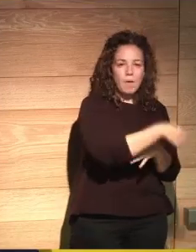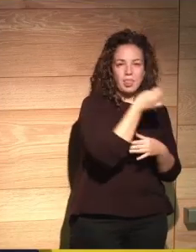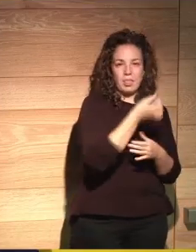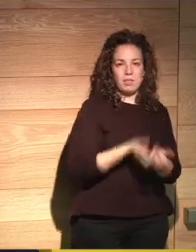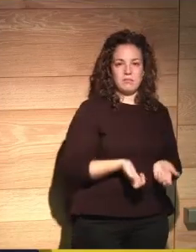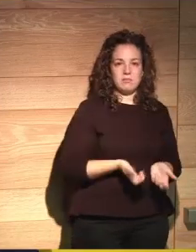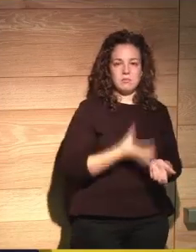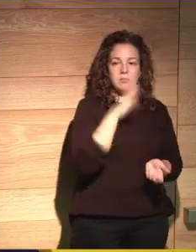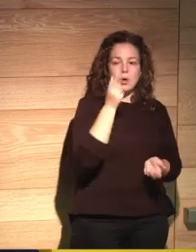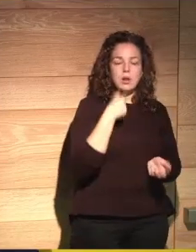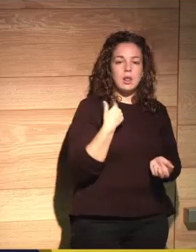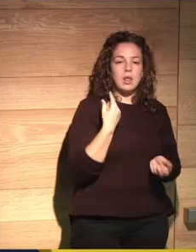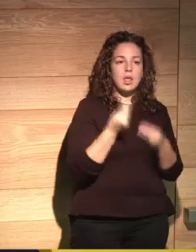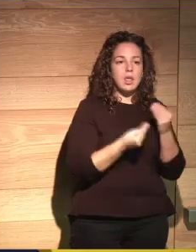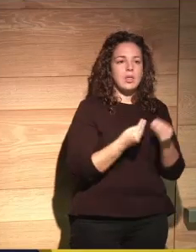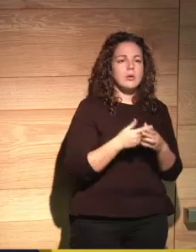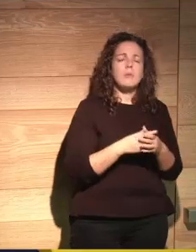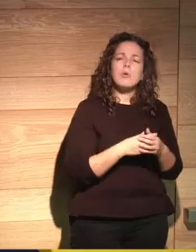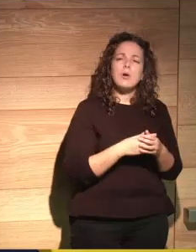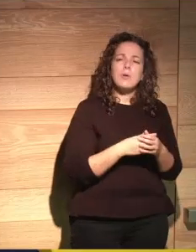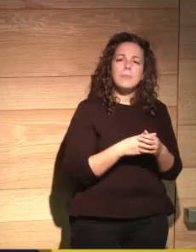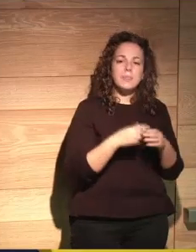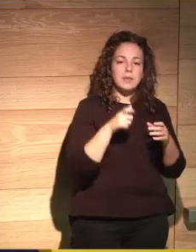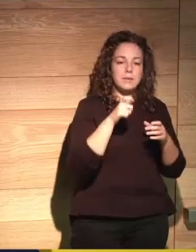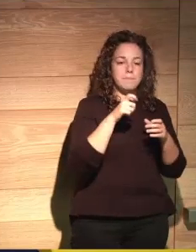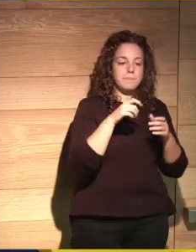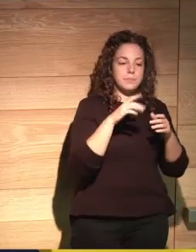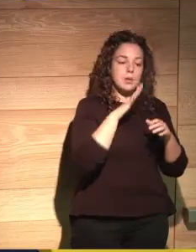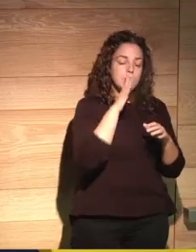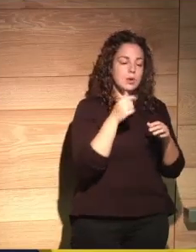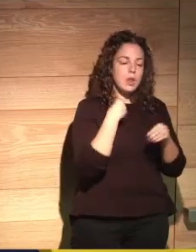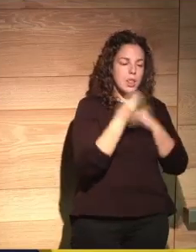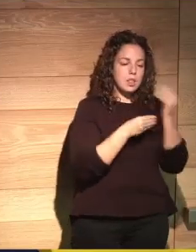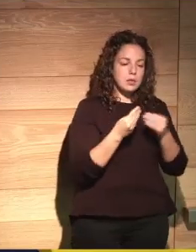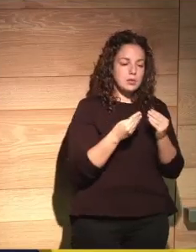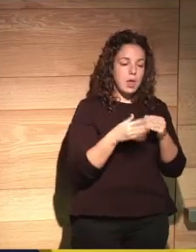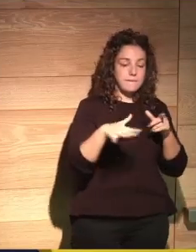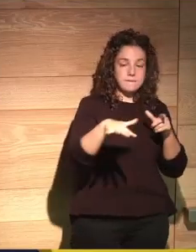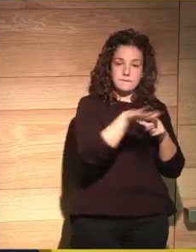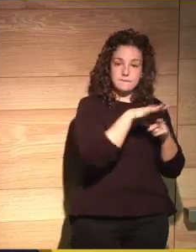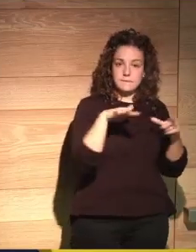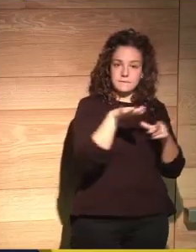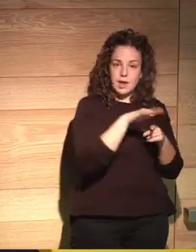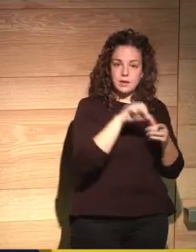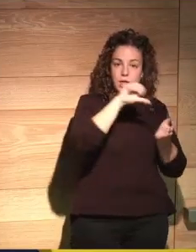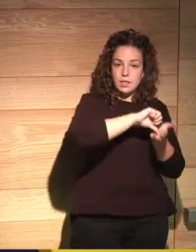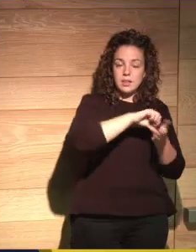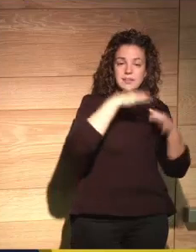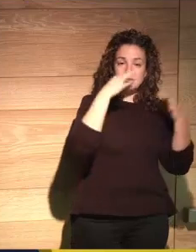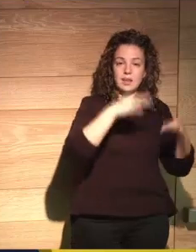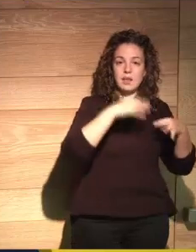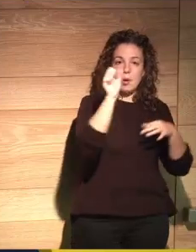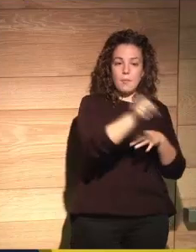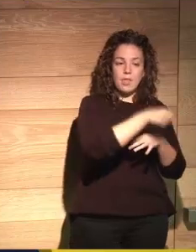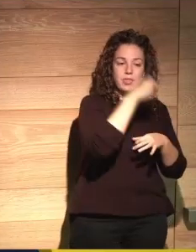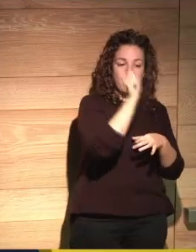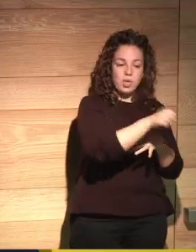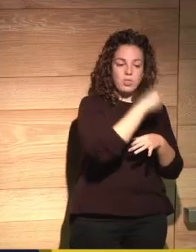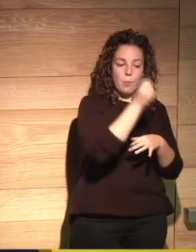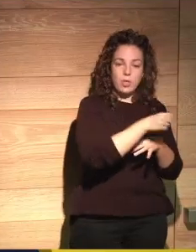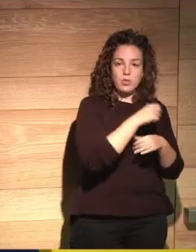are always empty, that are making a gentrification of the whole district, and they're